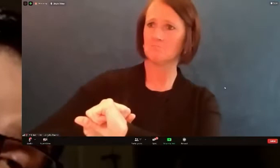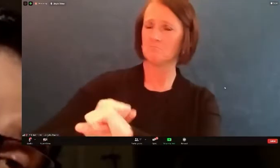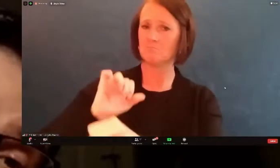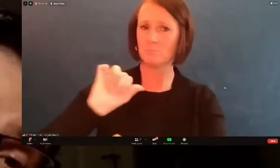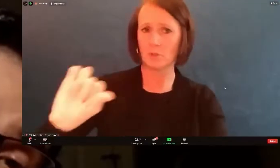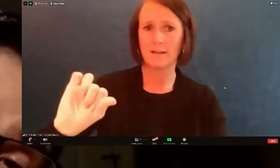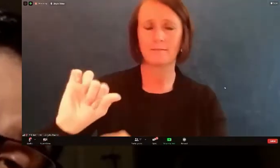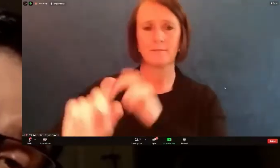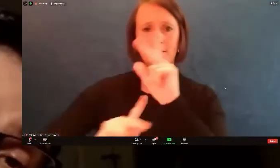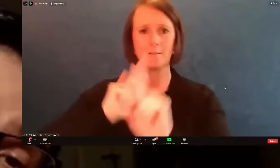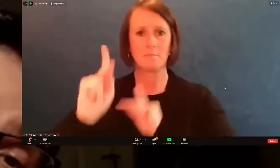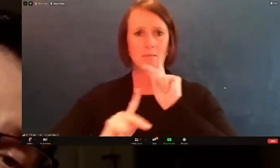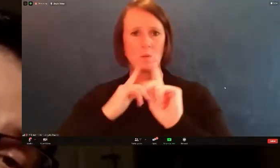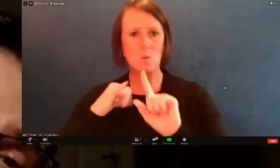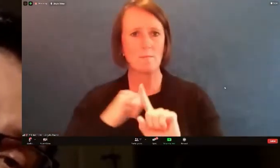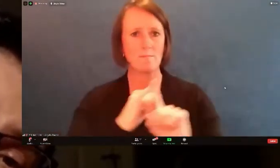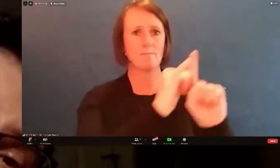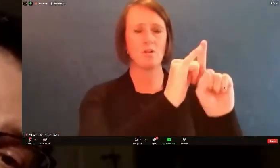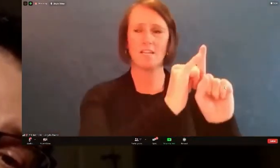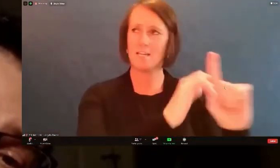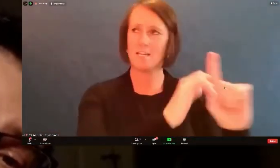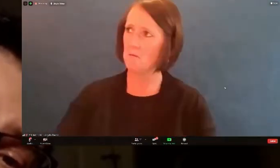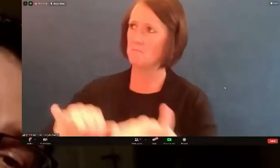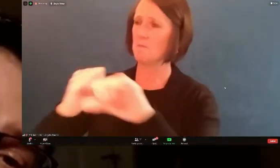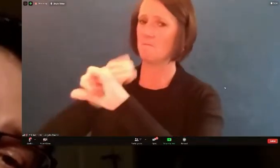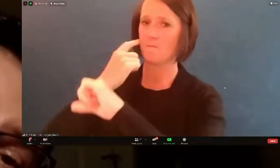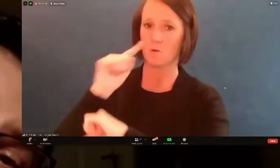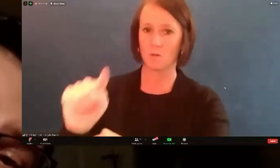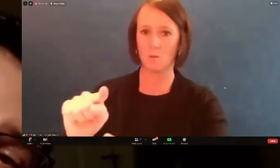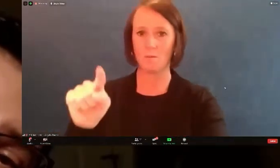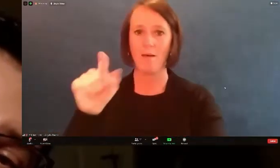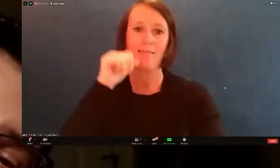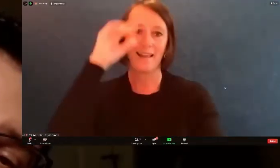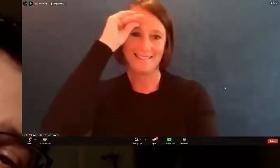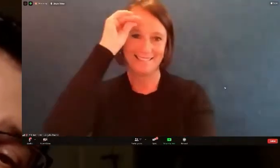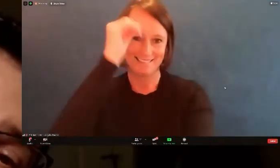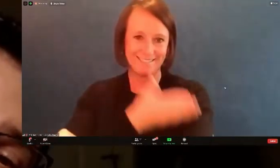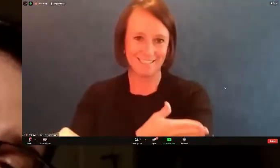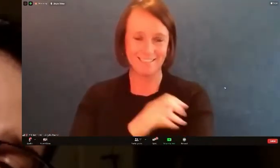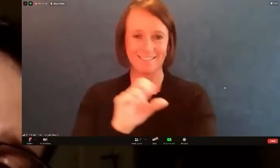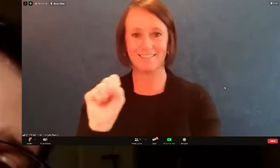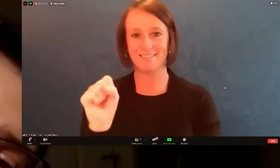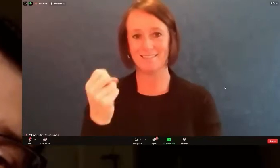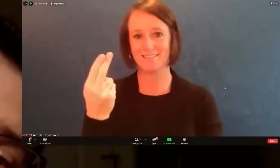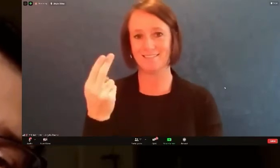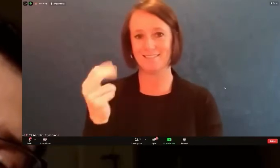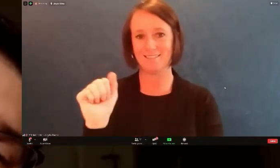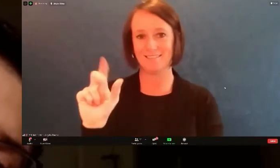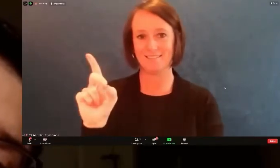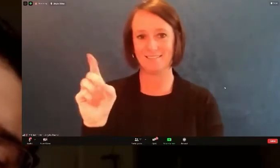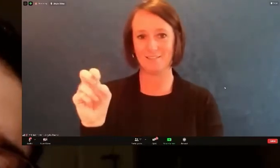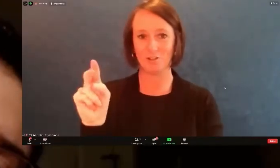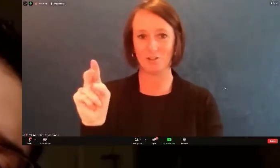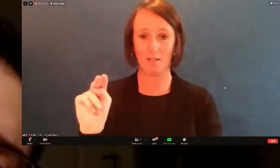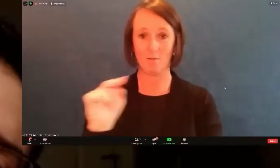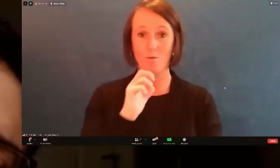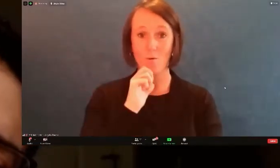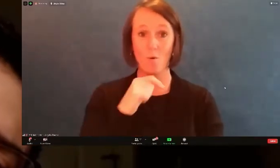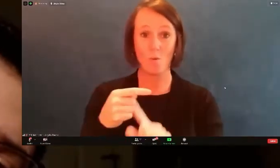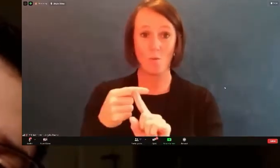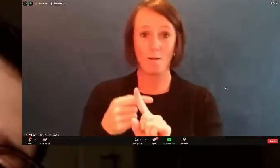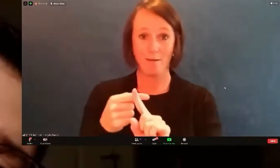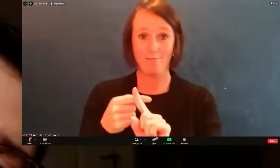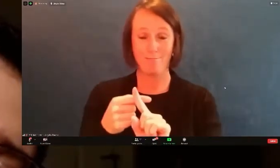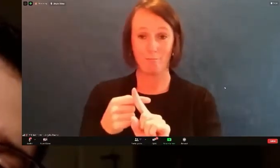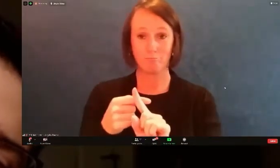who aren't being treated properly. And that's his little boy, Shaden. So Shaden was 1 month old when